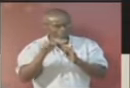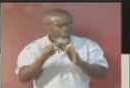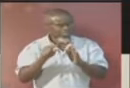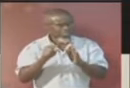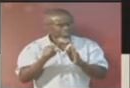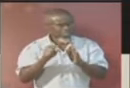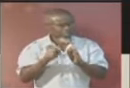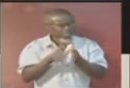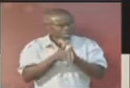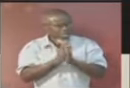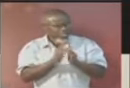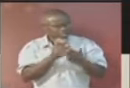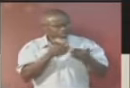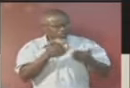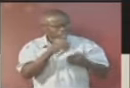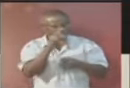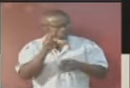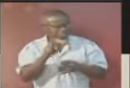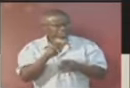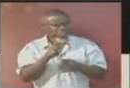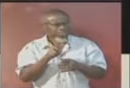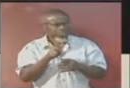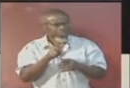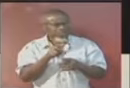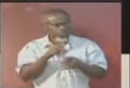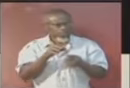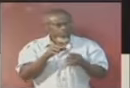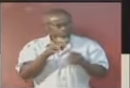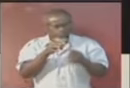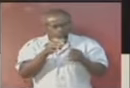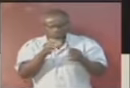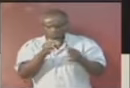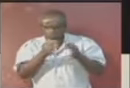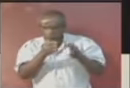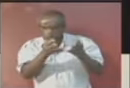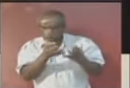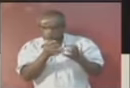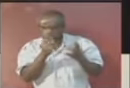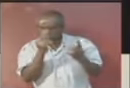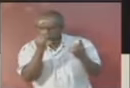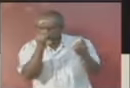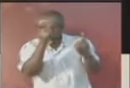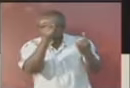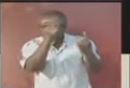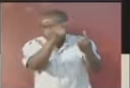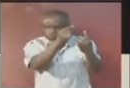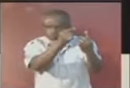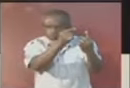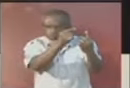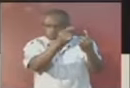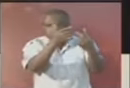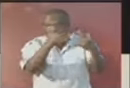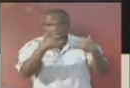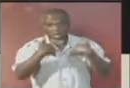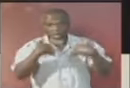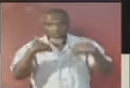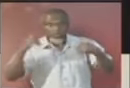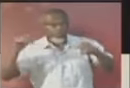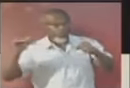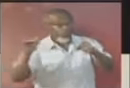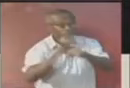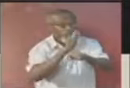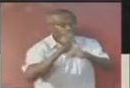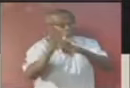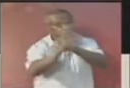been asked in terms of our goal in achieving herd immunity, whether vaccine efficacy is linked to that, and